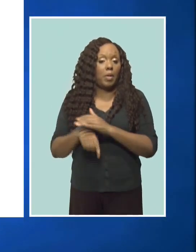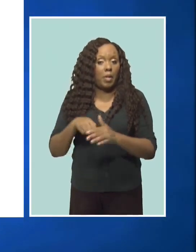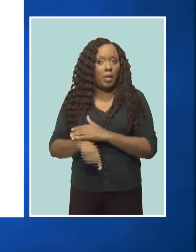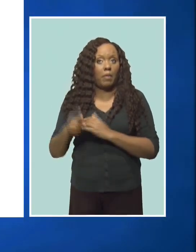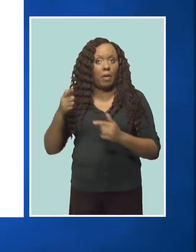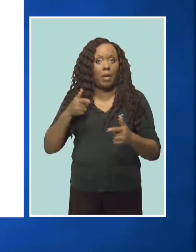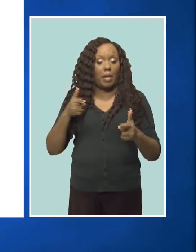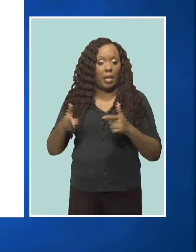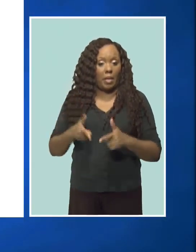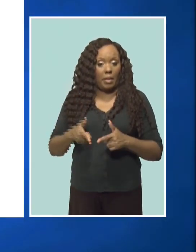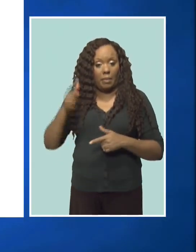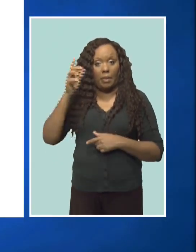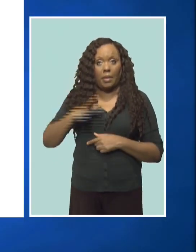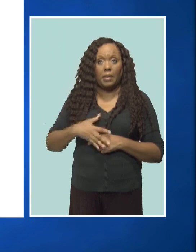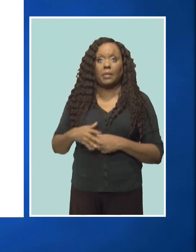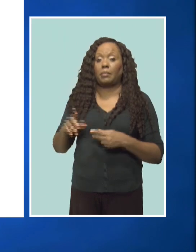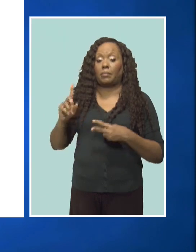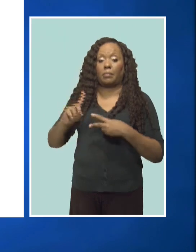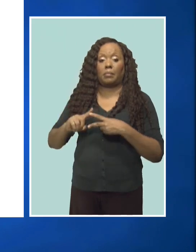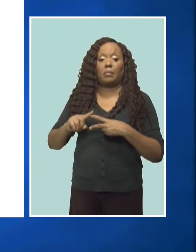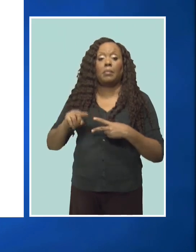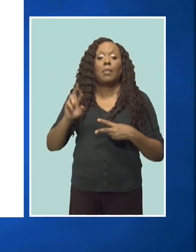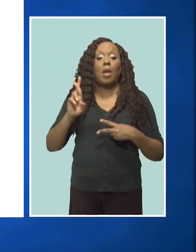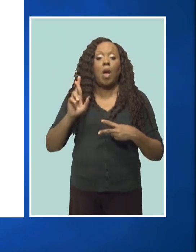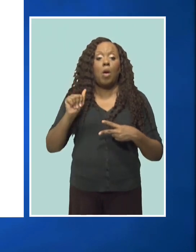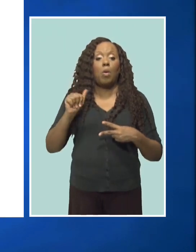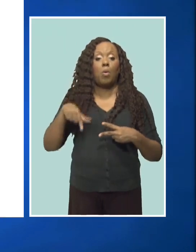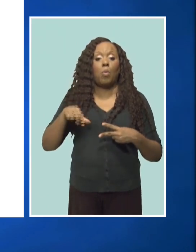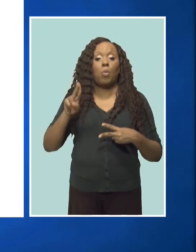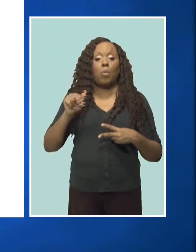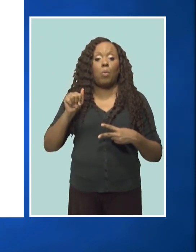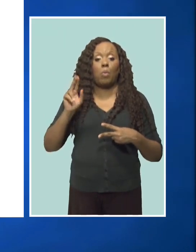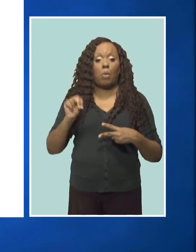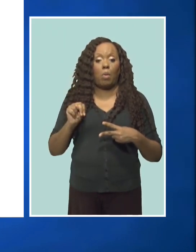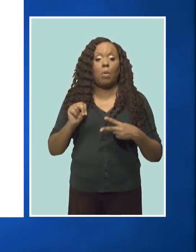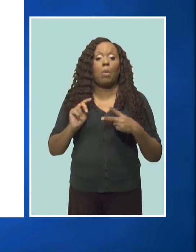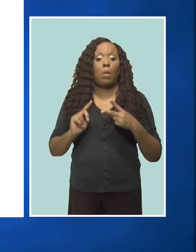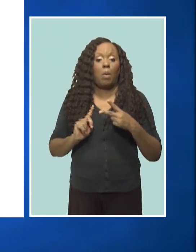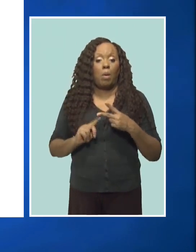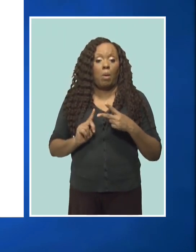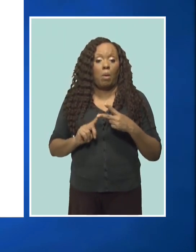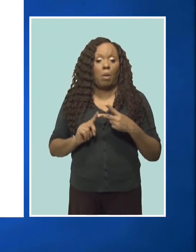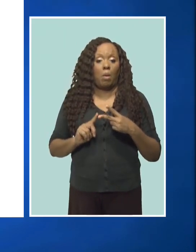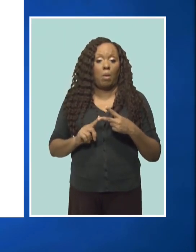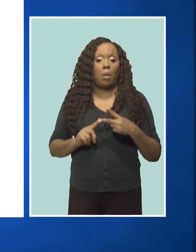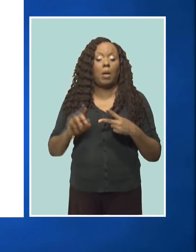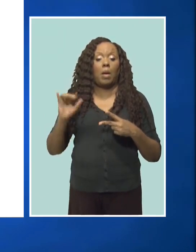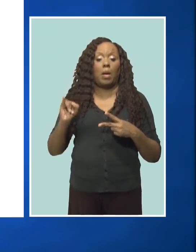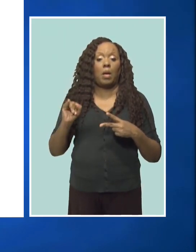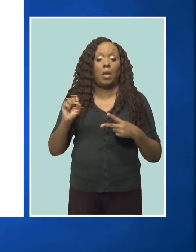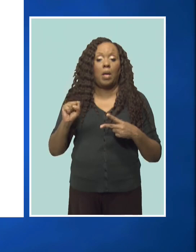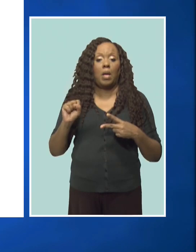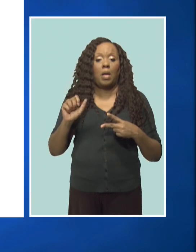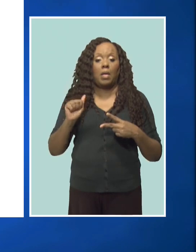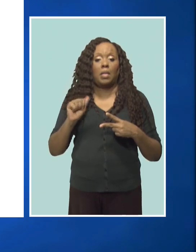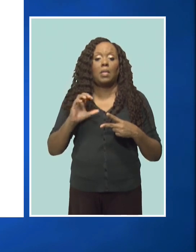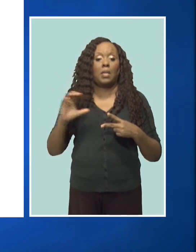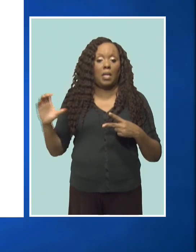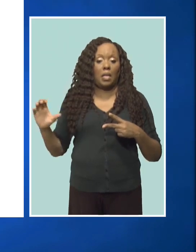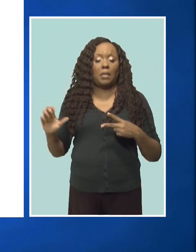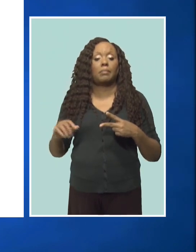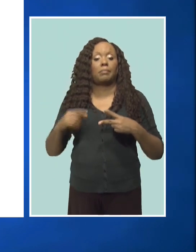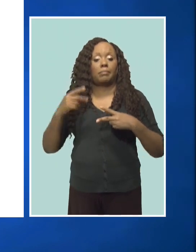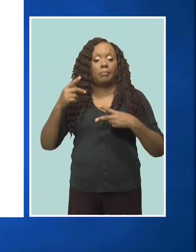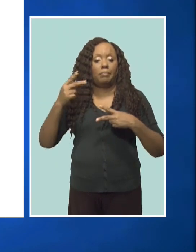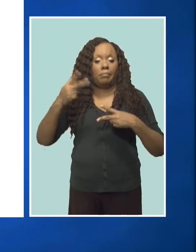St. James residents Raquan Ashra Ian Zephyrin of Fox Club Gap, The Garden, and Isaac Joshua Estafil of